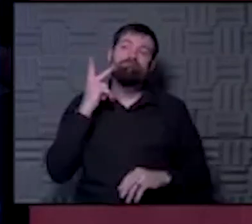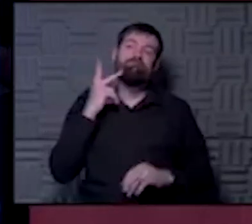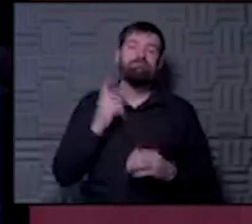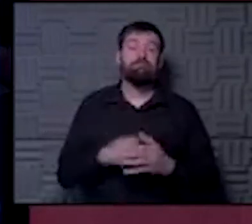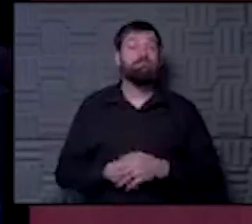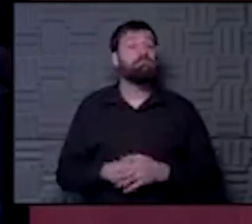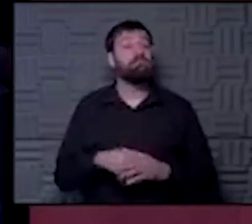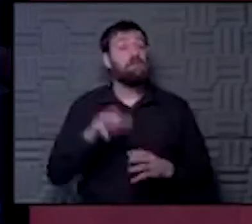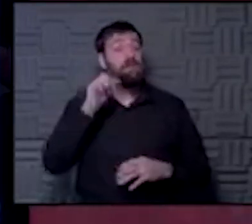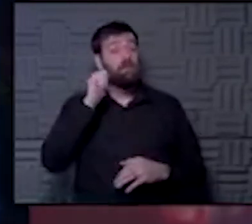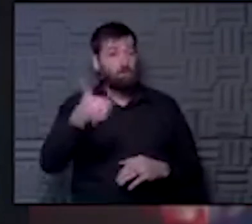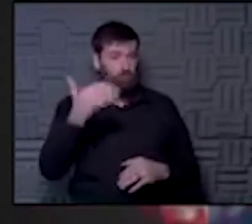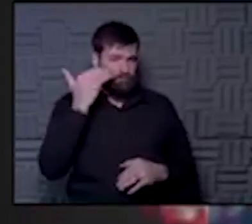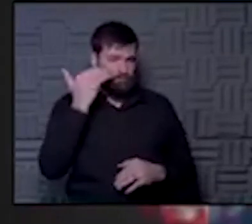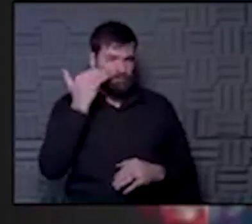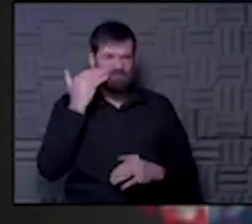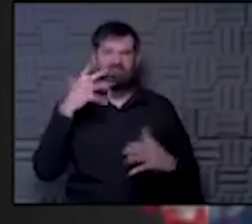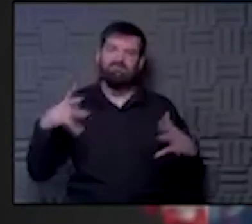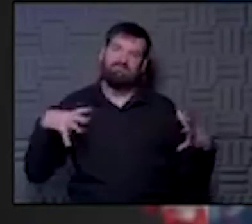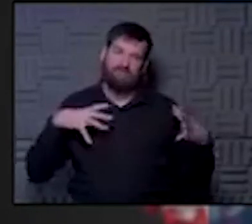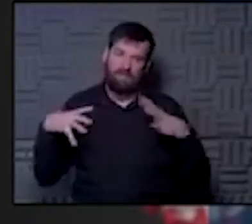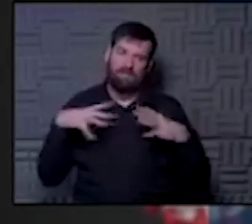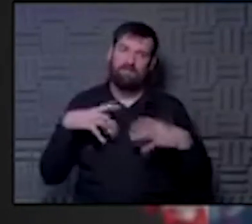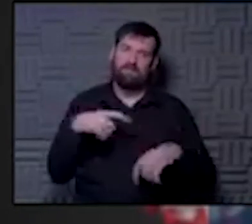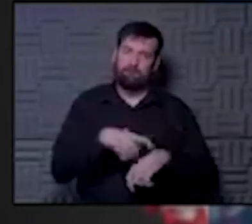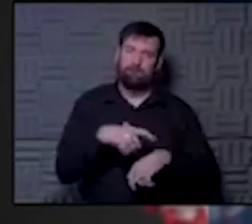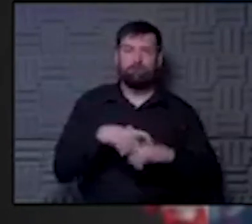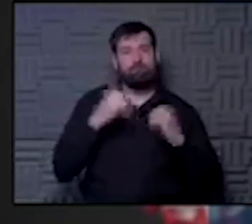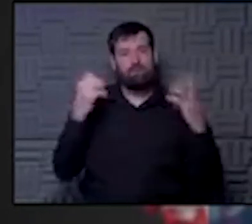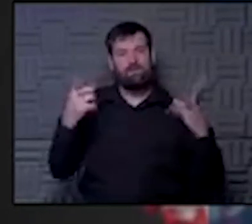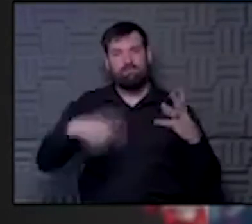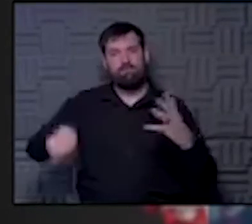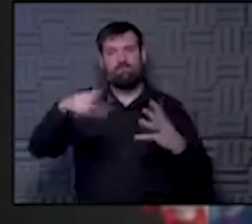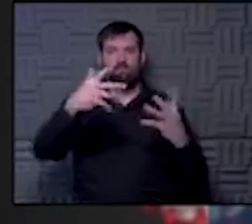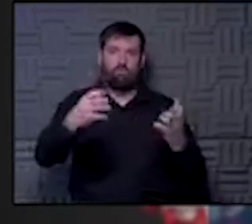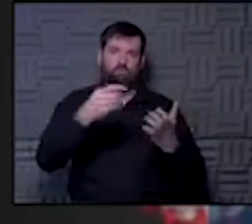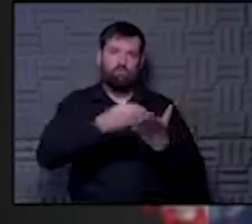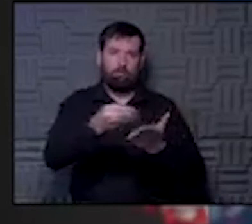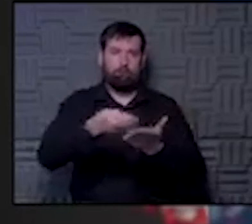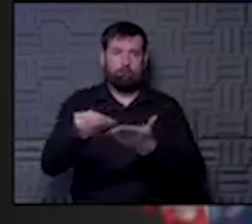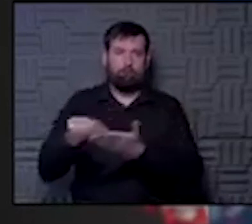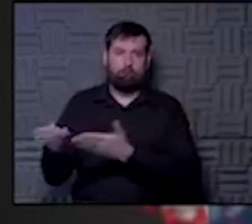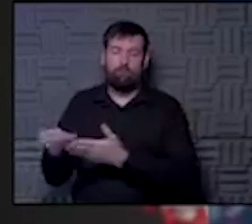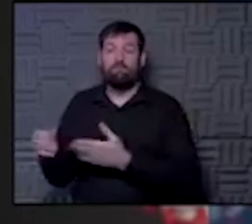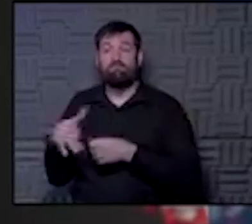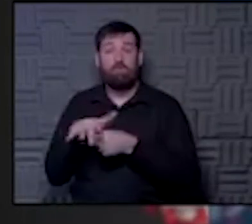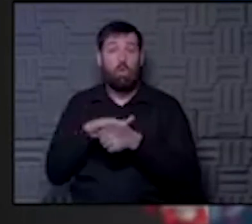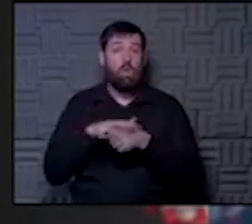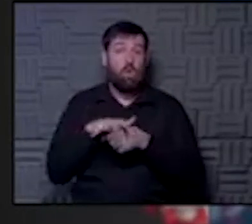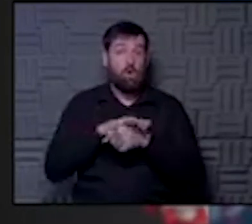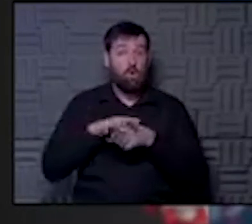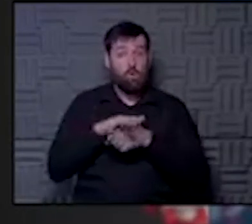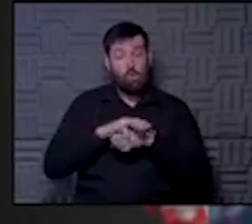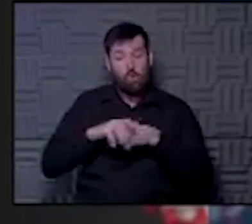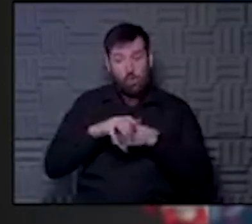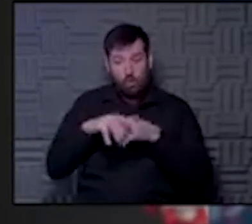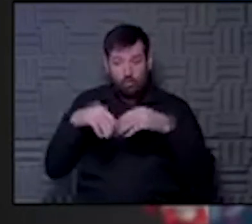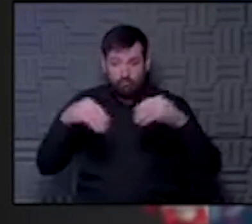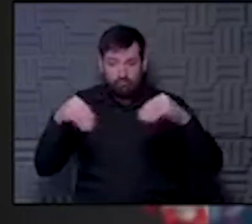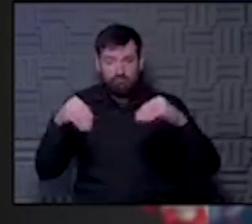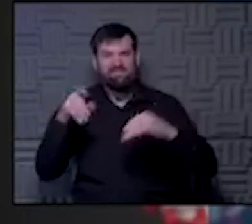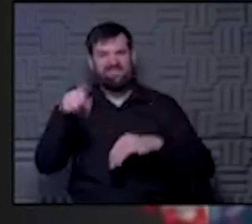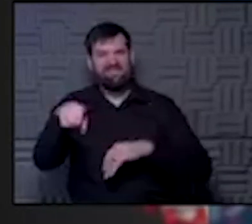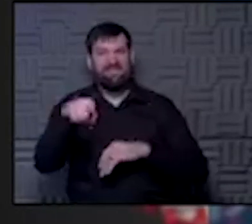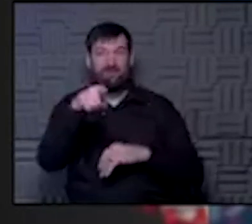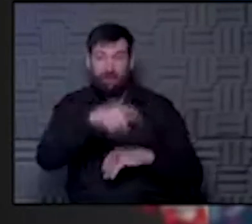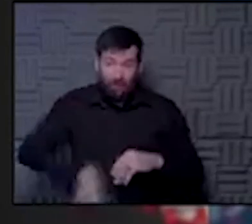comes. Hey, tomorrow we know this is the holiday season. A lot of you want to do a little shopping. We know local merchants need you